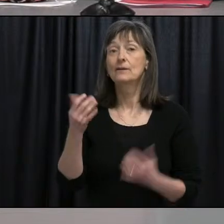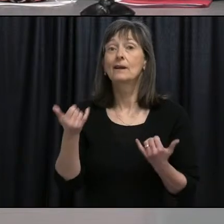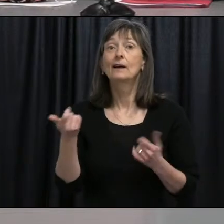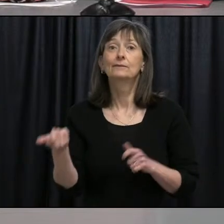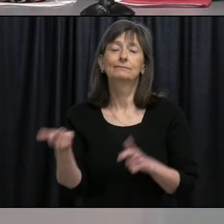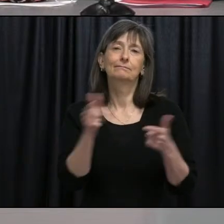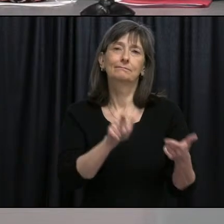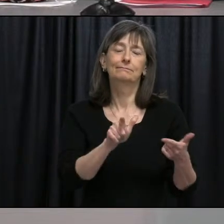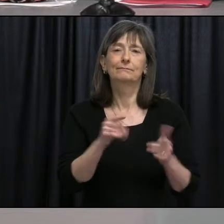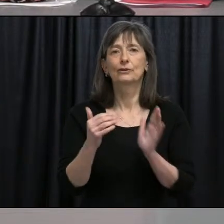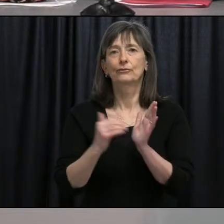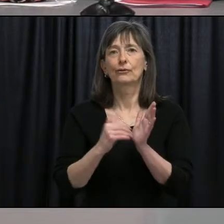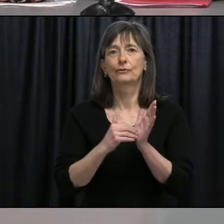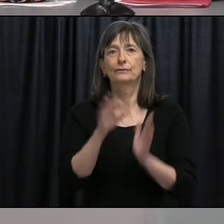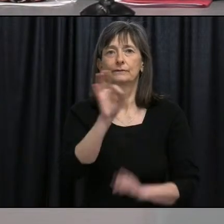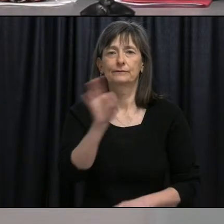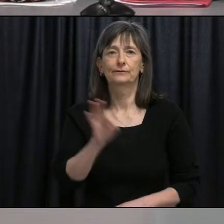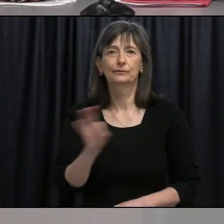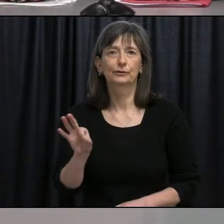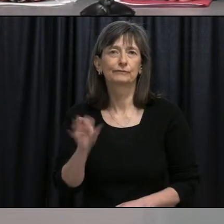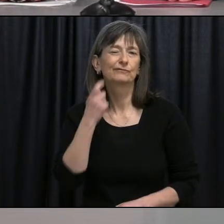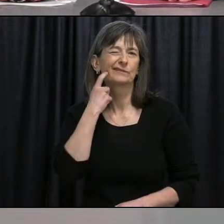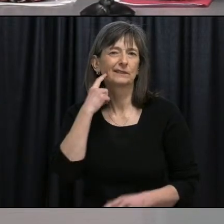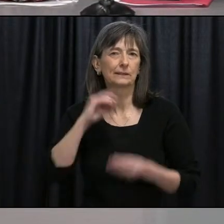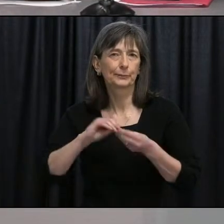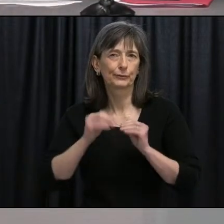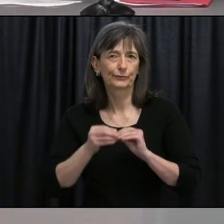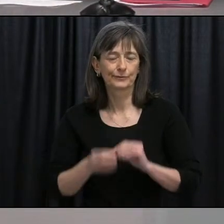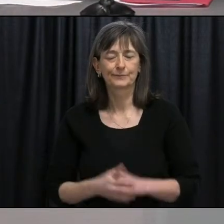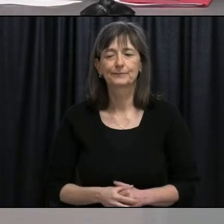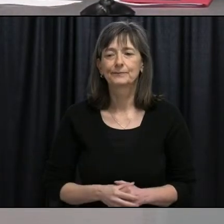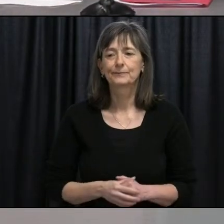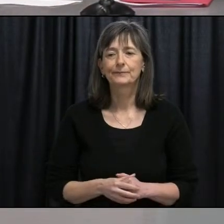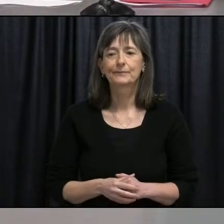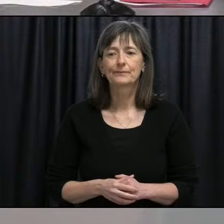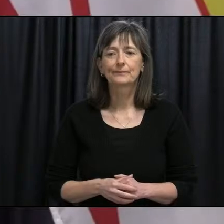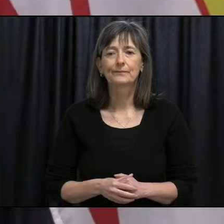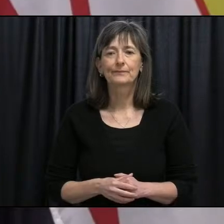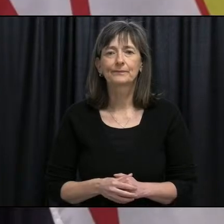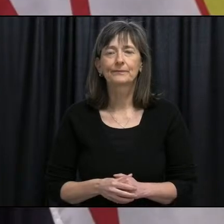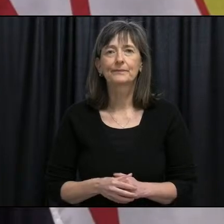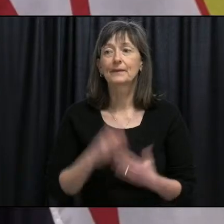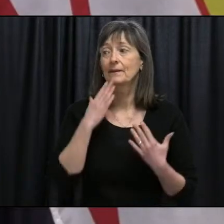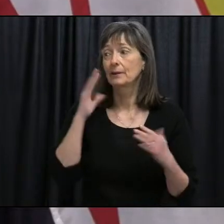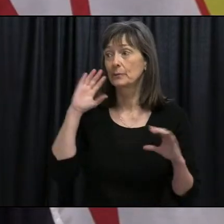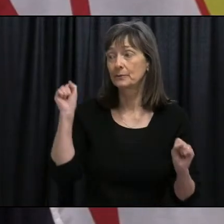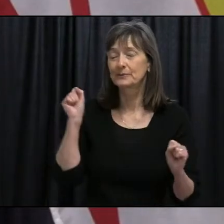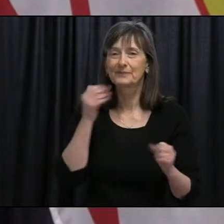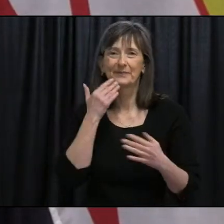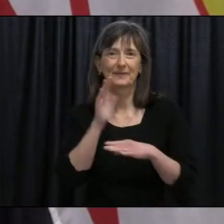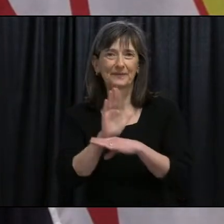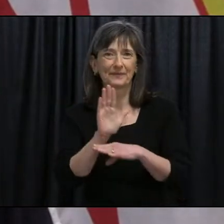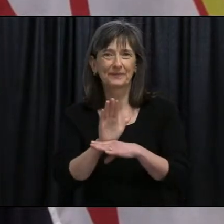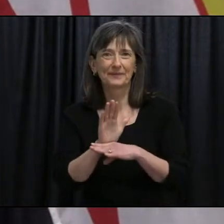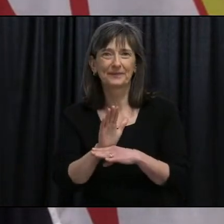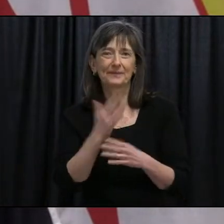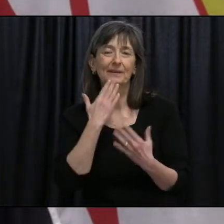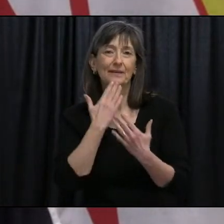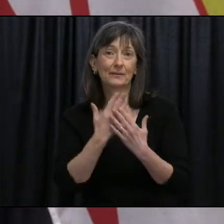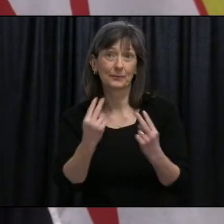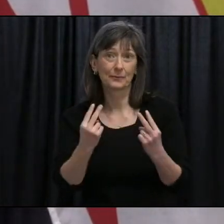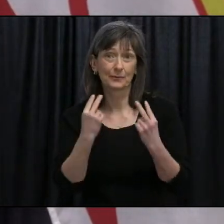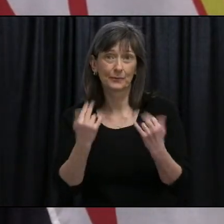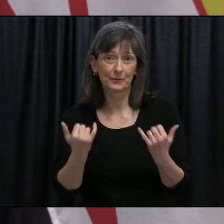to Dr. Fitzgerald for an update on the latest numbers. Dr. Fitzgerald. Thank you, Premier. Good afternoon, everyone. Thanks for joining